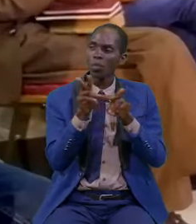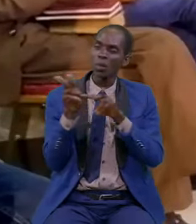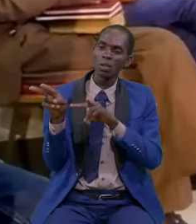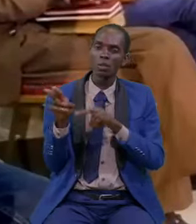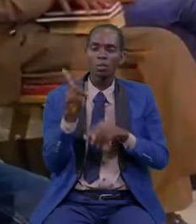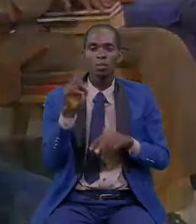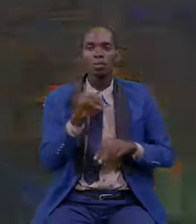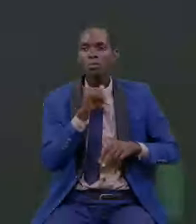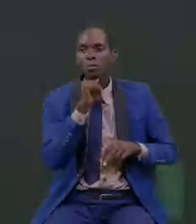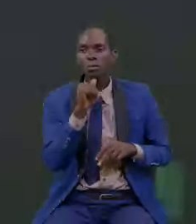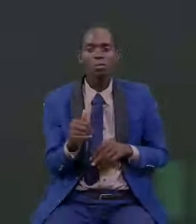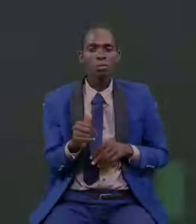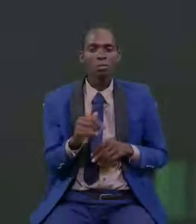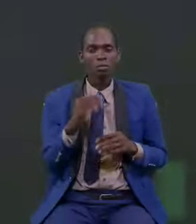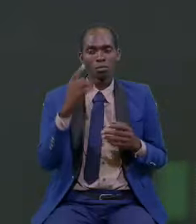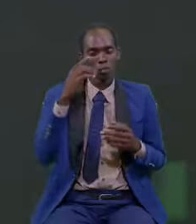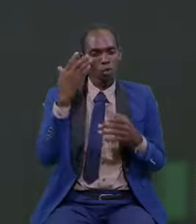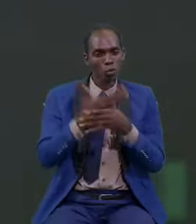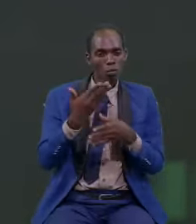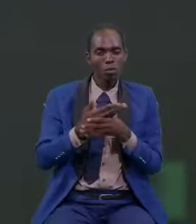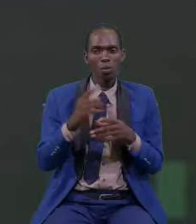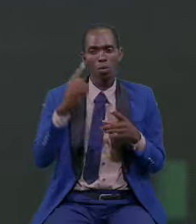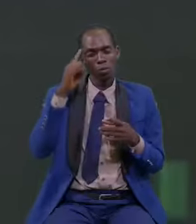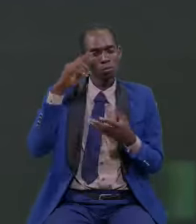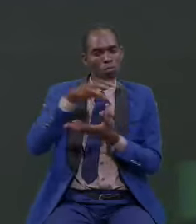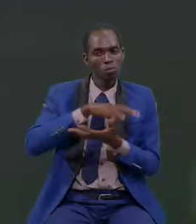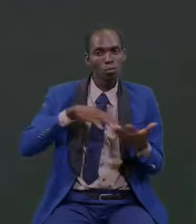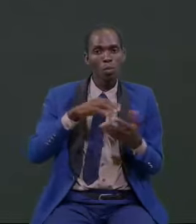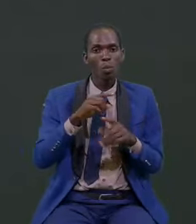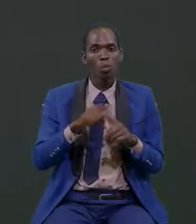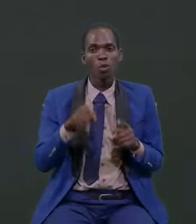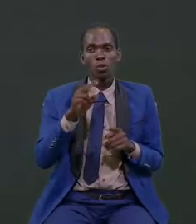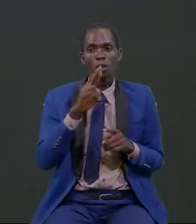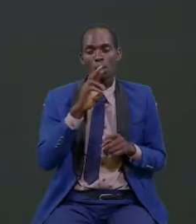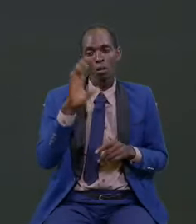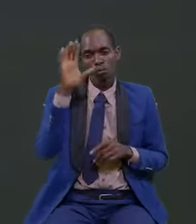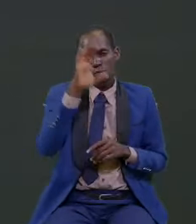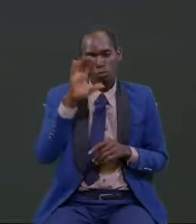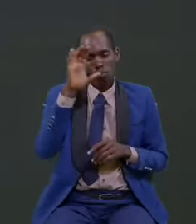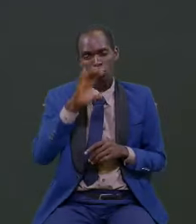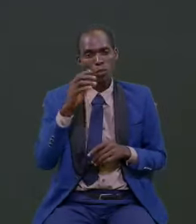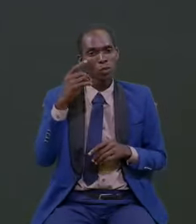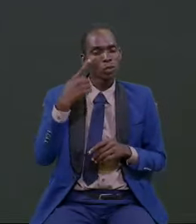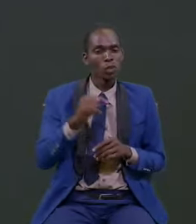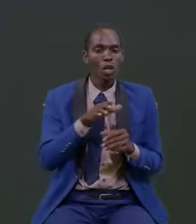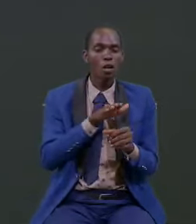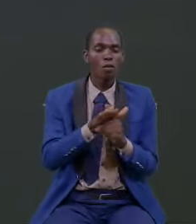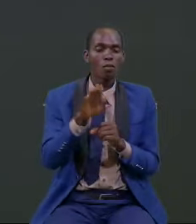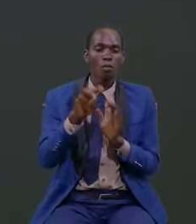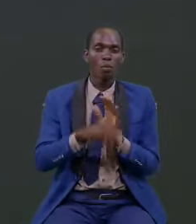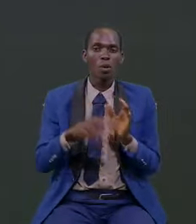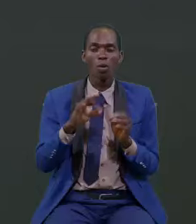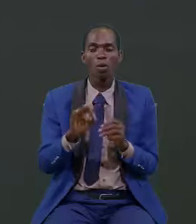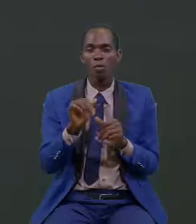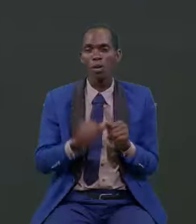not sidetracked. You're looking for the fulfillment of every good desire in your life. At the moment